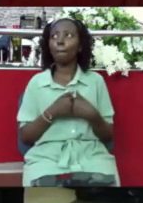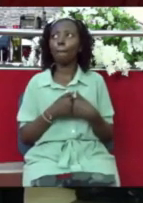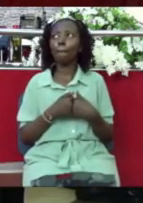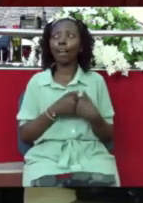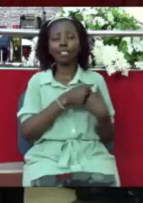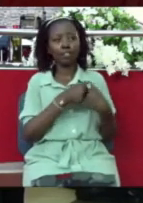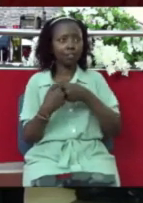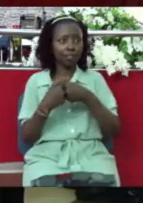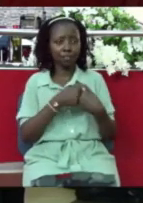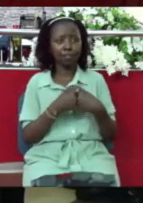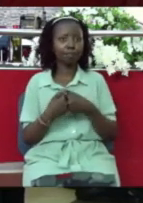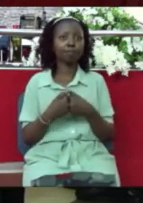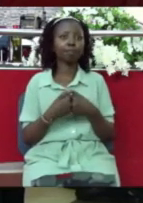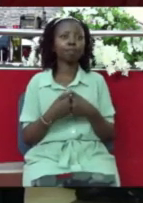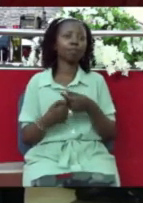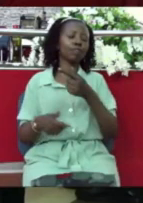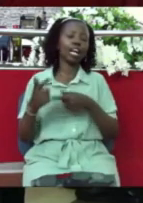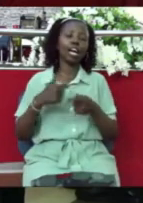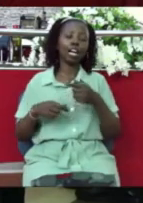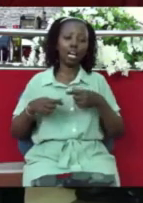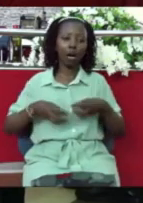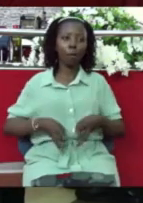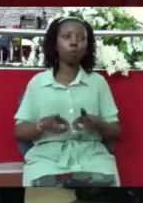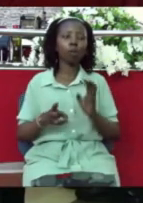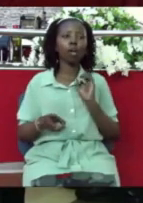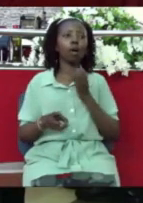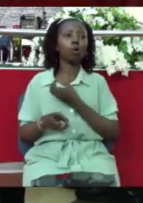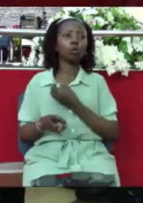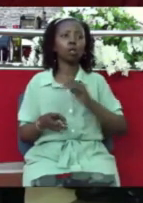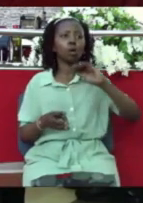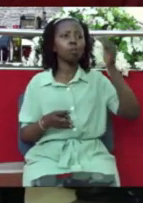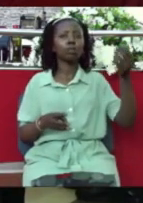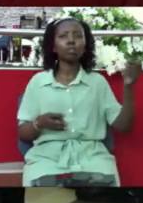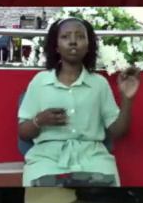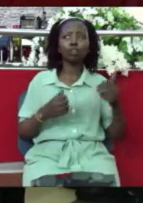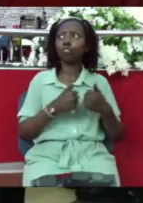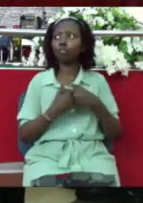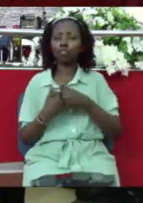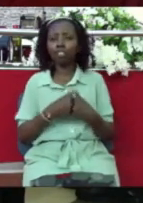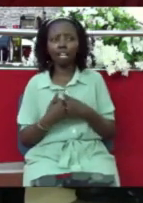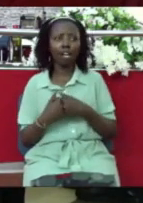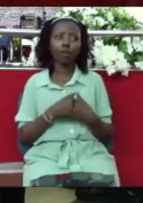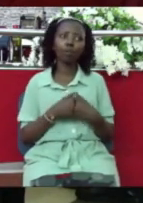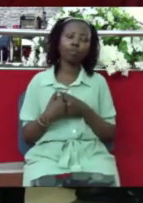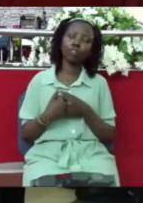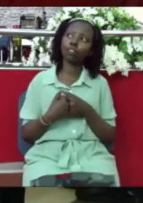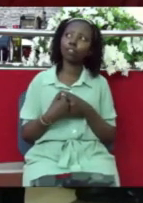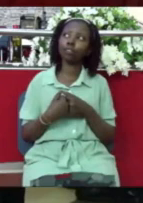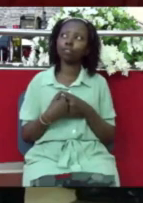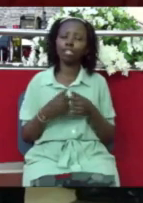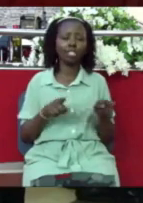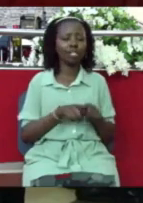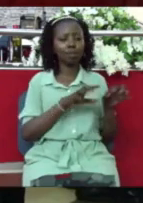Trials. They come our way. Mountain of trials and tribulation.